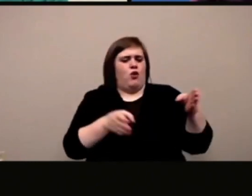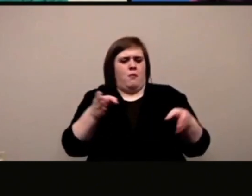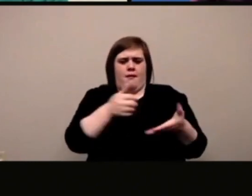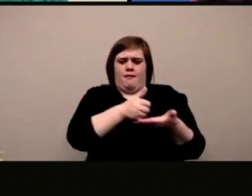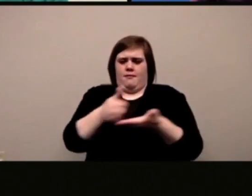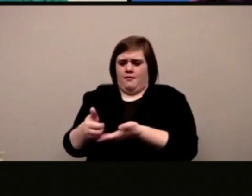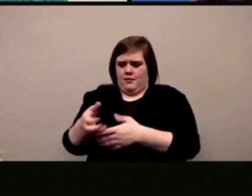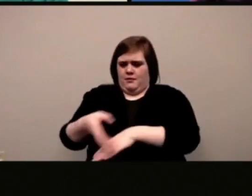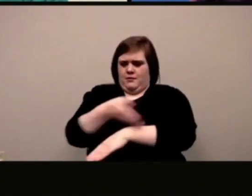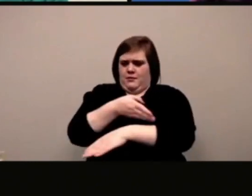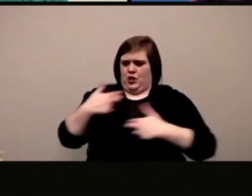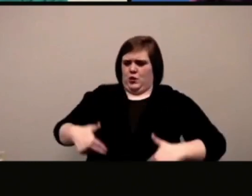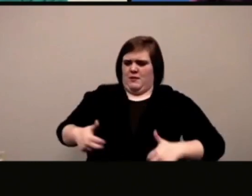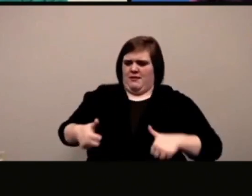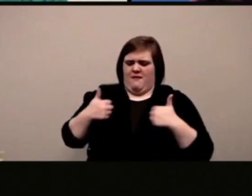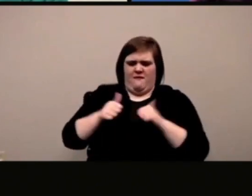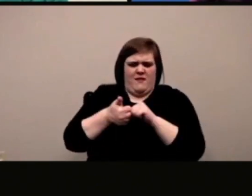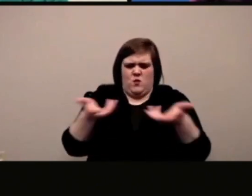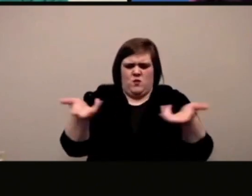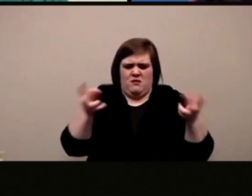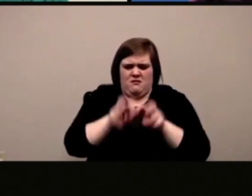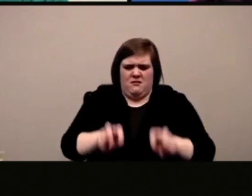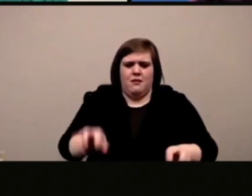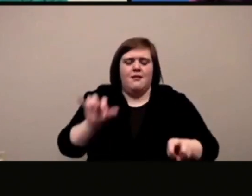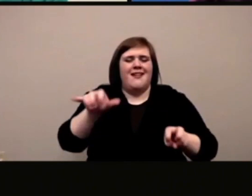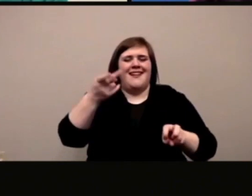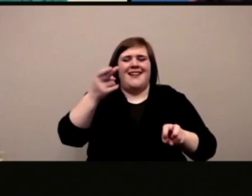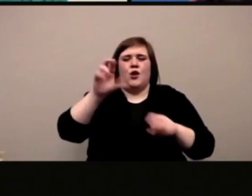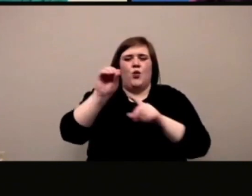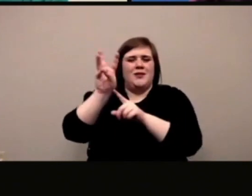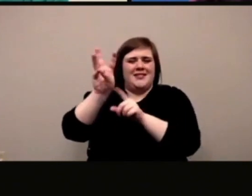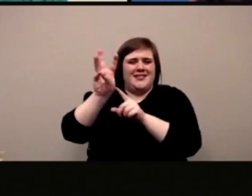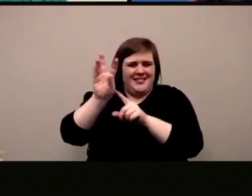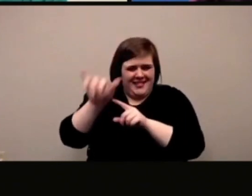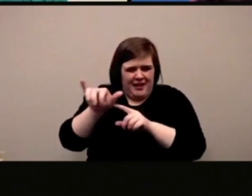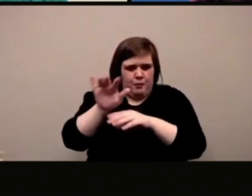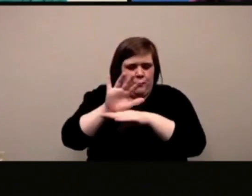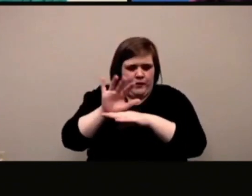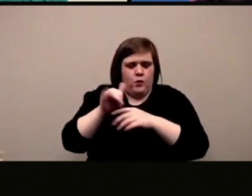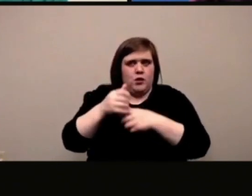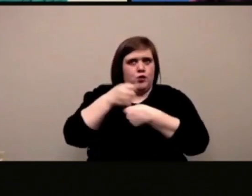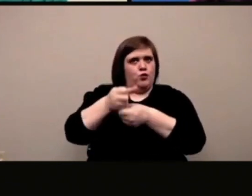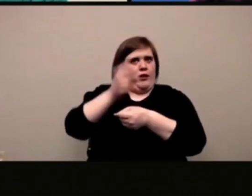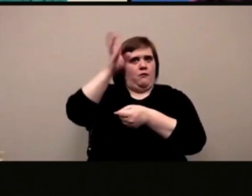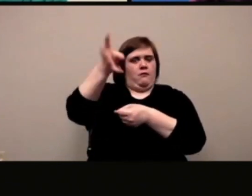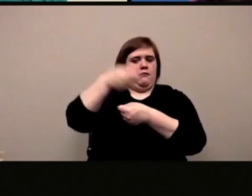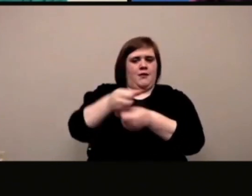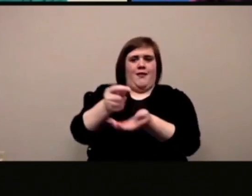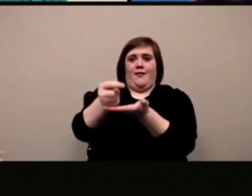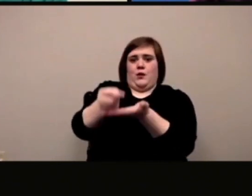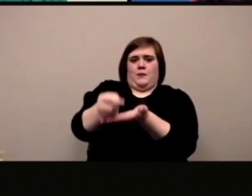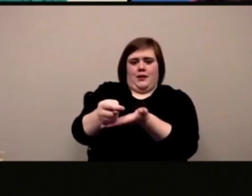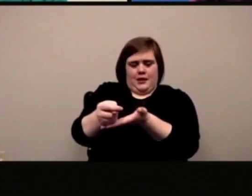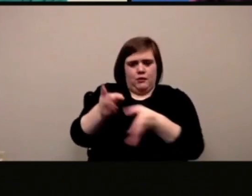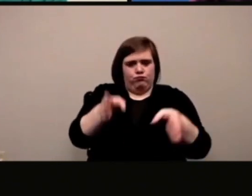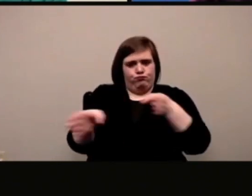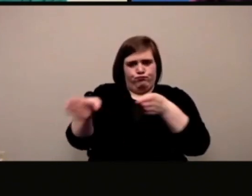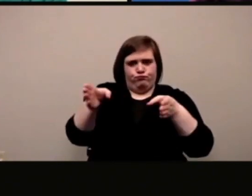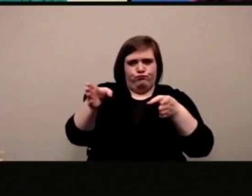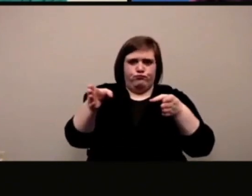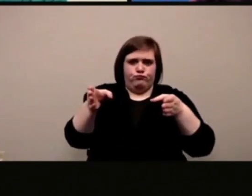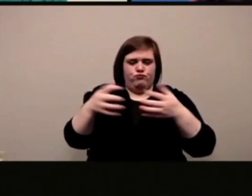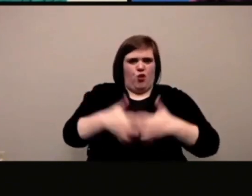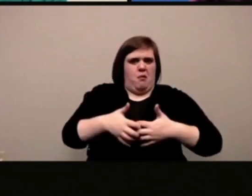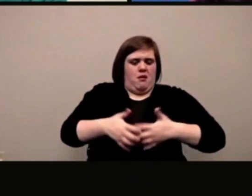they said, you know, we saw the Big Hero 6 movie, we want to create a therapy robot. And so they created a therapy robot with conductive buttons that, you